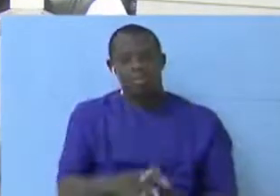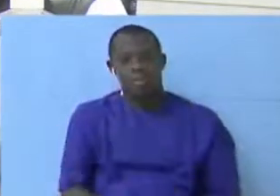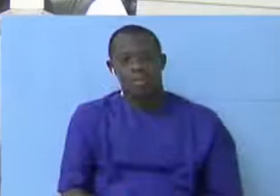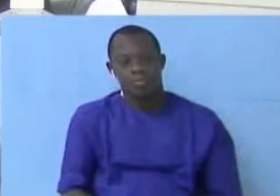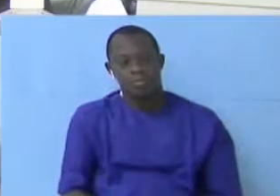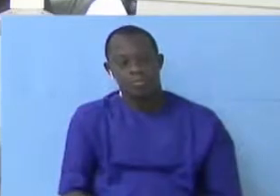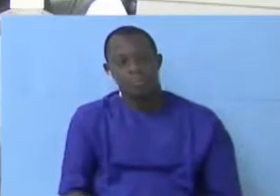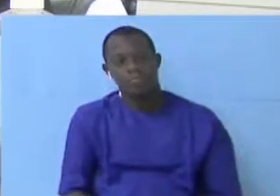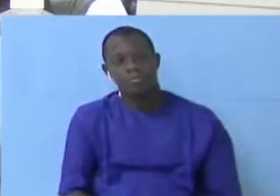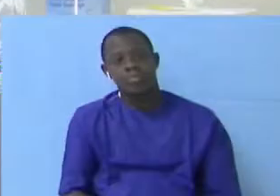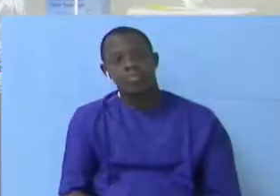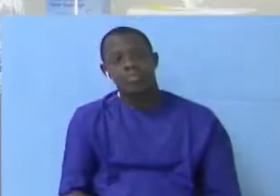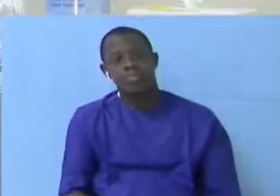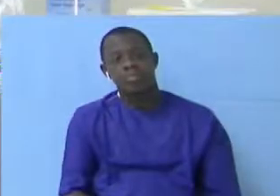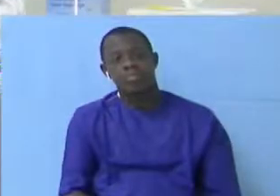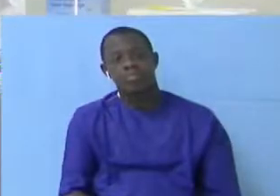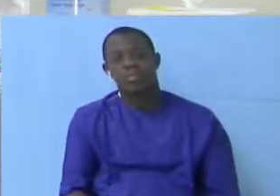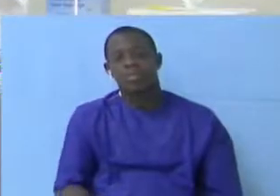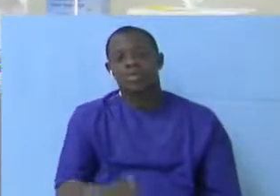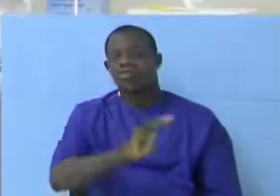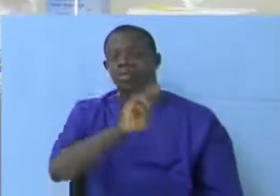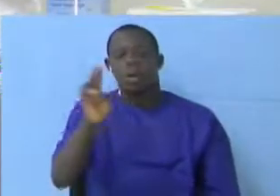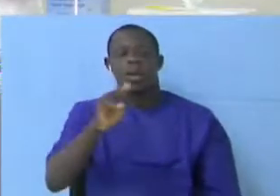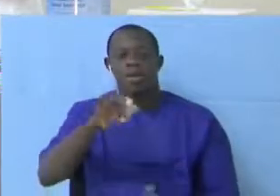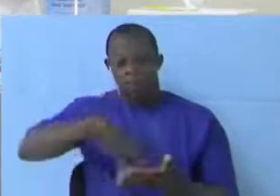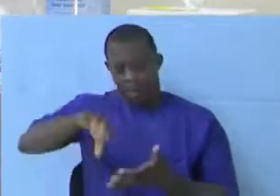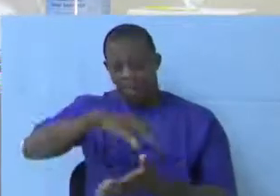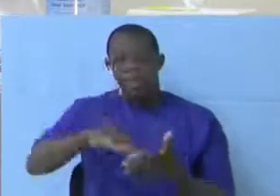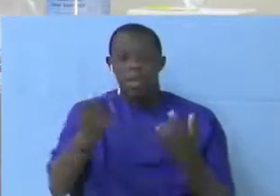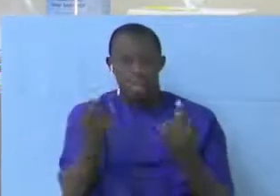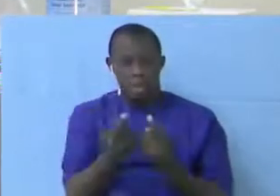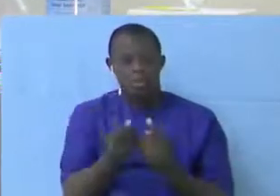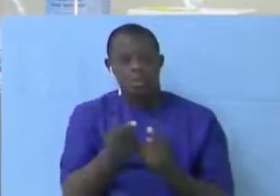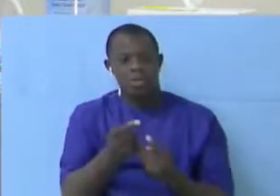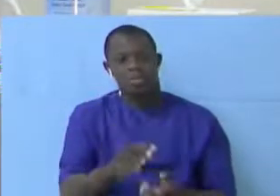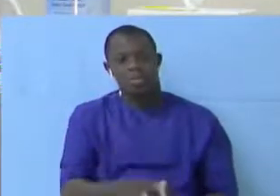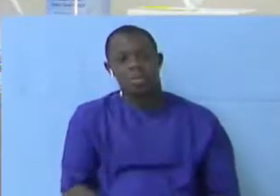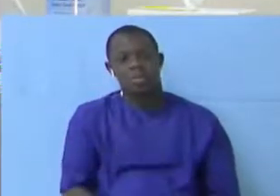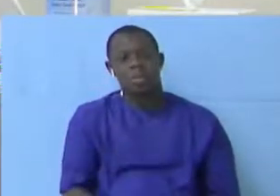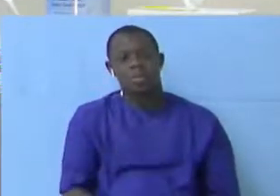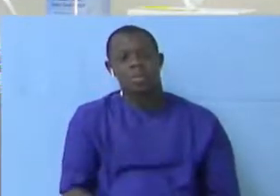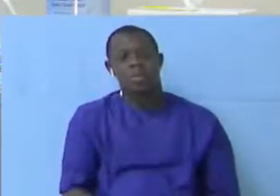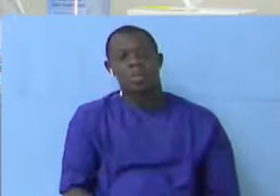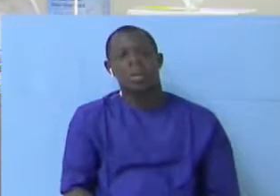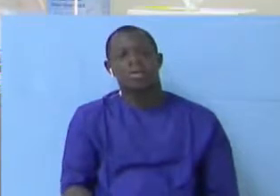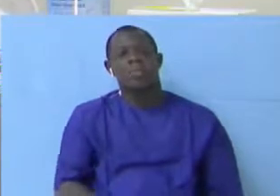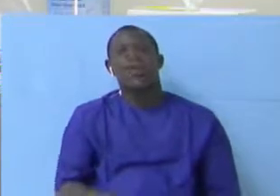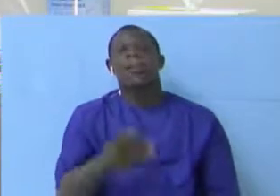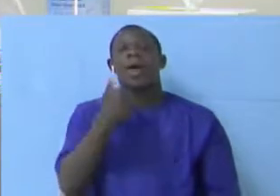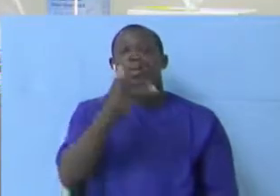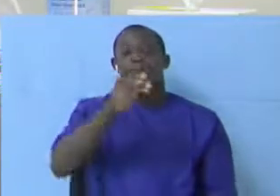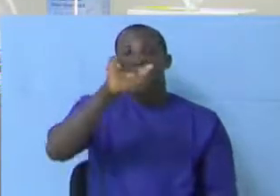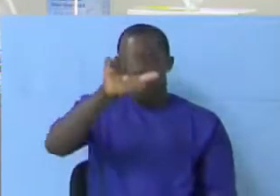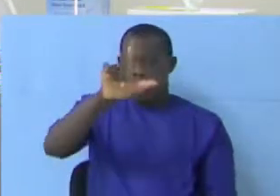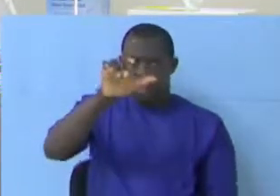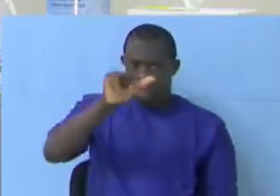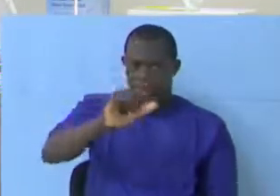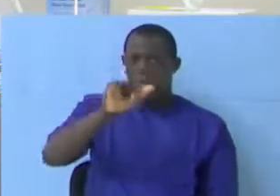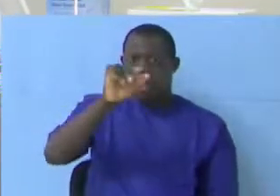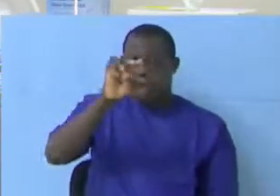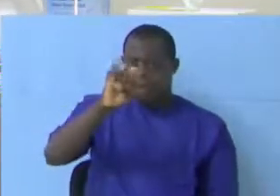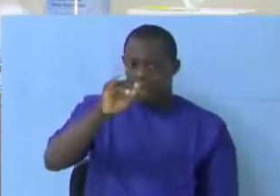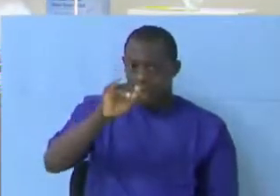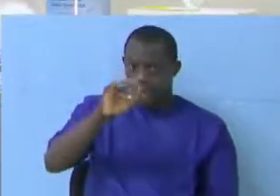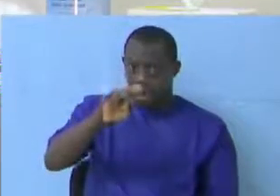Let's not mix things up. Okay. So, was Lamin Dabo truthful or did Lamin Dabo lie